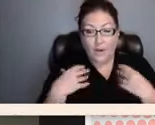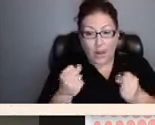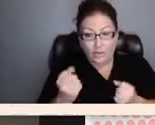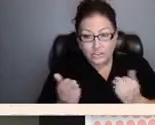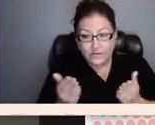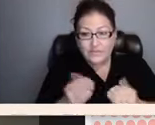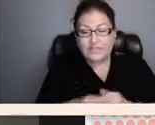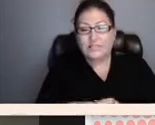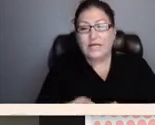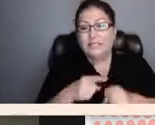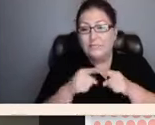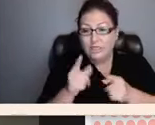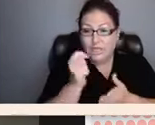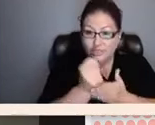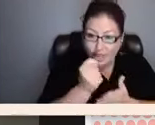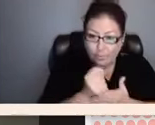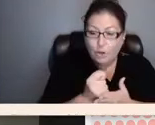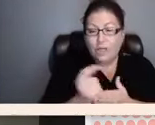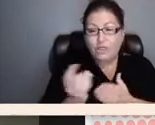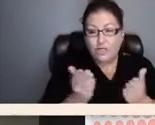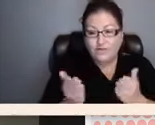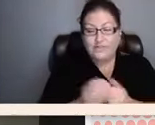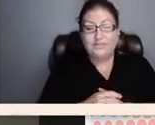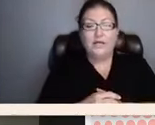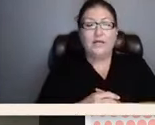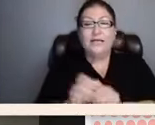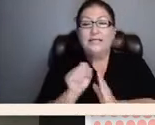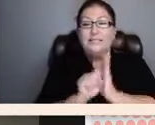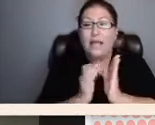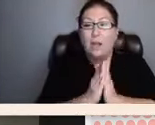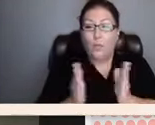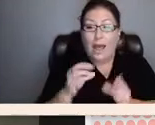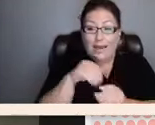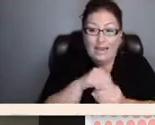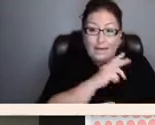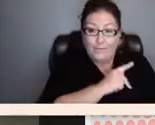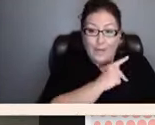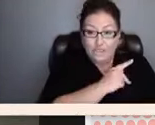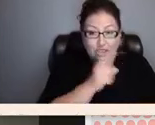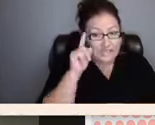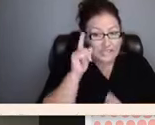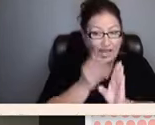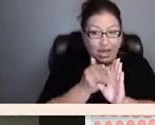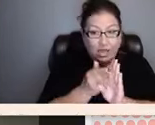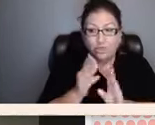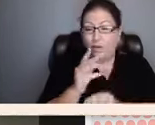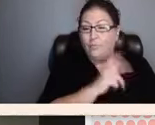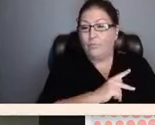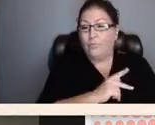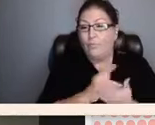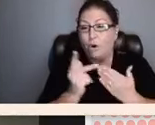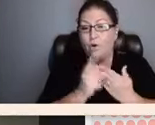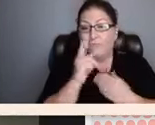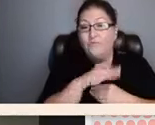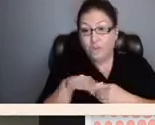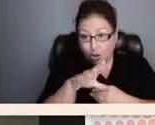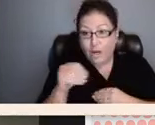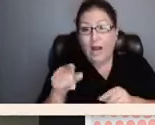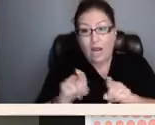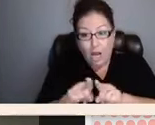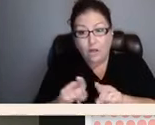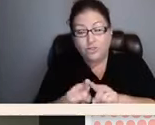specialized therapeutic services, statewide inpatient psychiatric programs for children, and also targeted